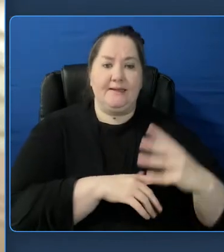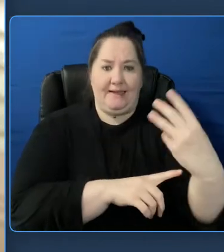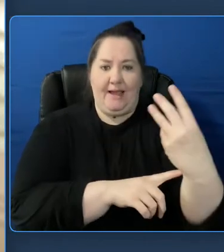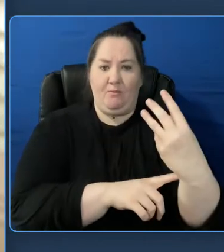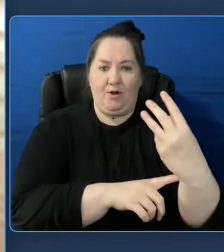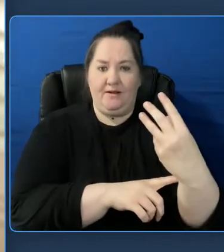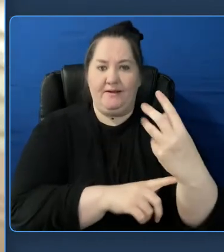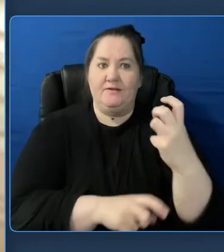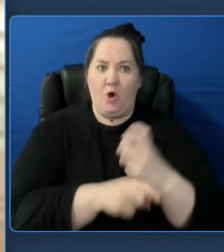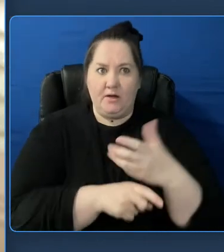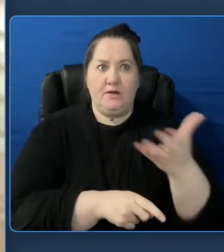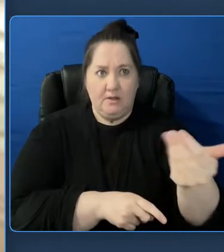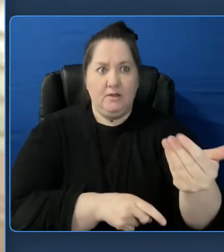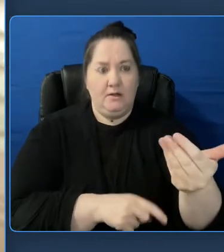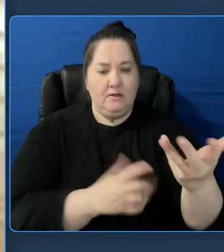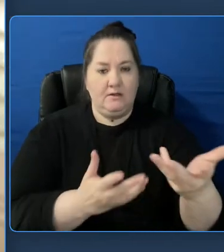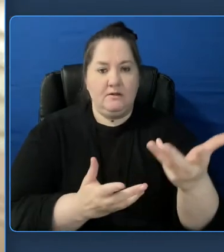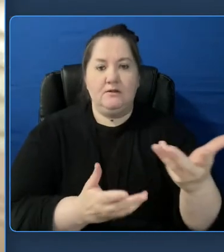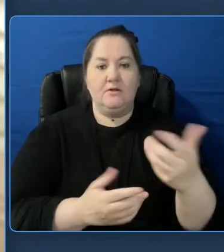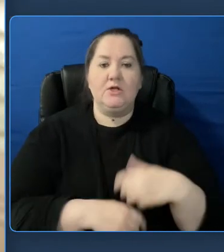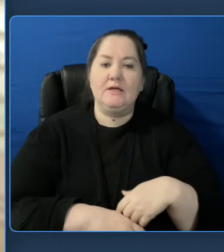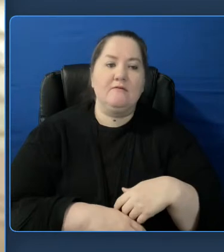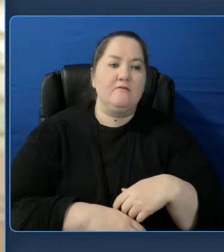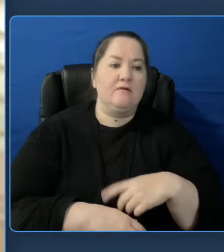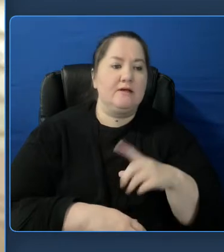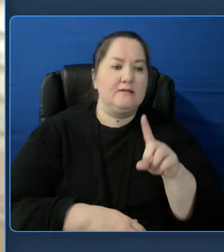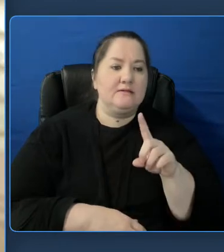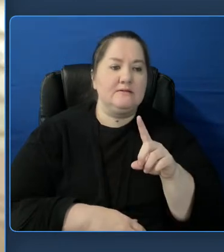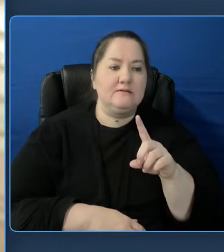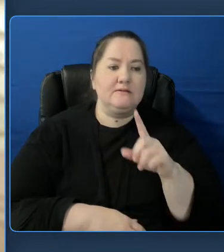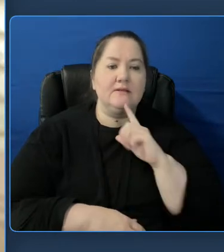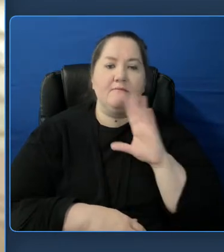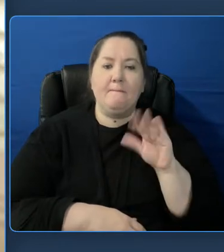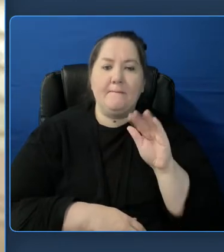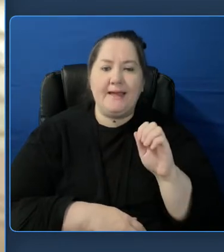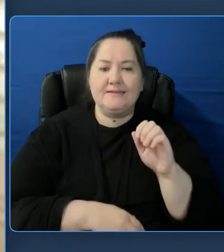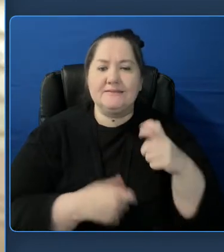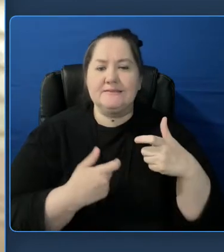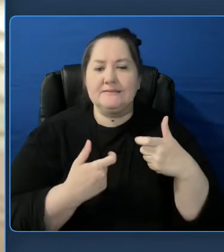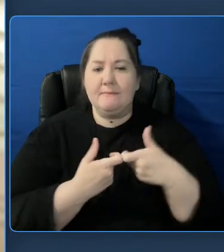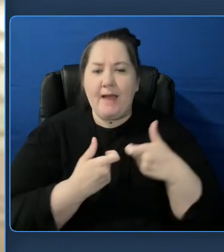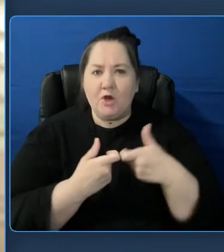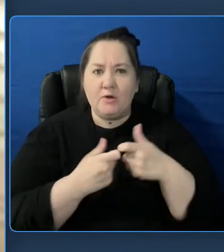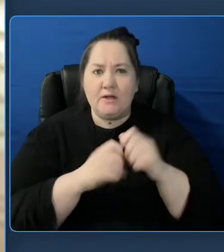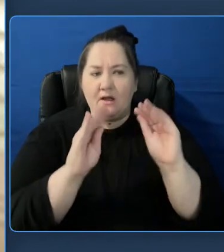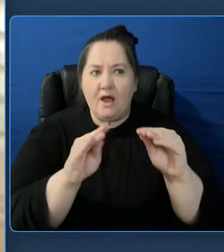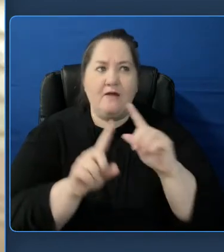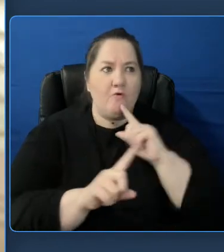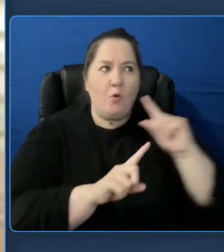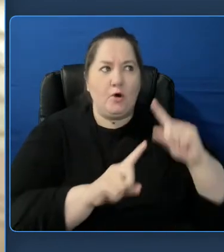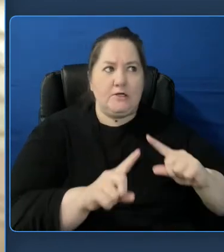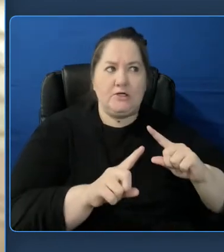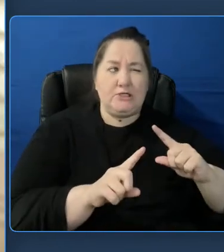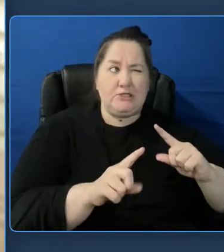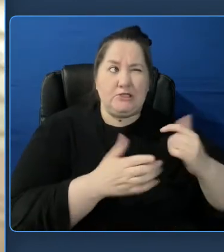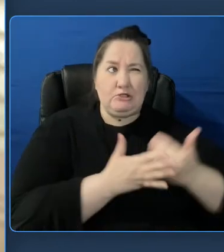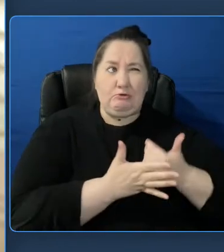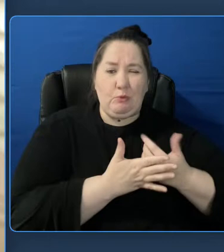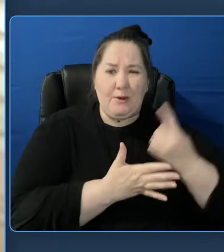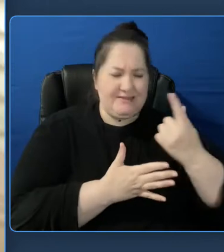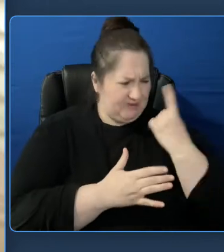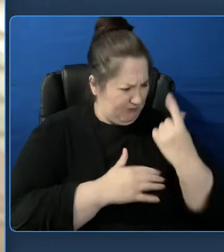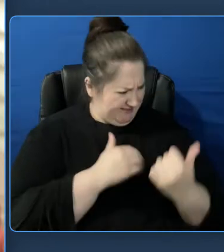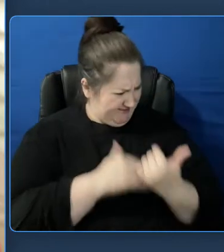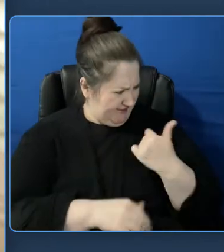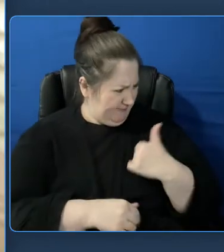is very hard to turn back on again because you need to put a dummy battery in. I haven't taken the base out yet to make that happen. I did order it. So thank you to whoever sent,